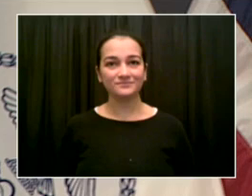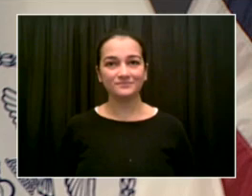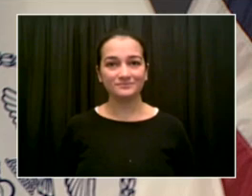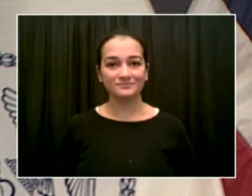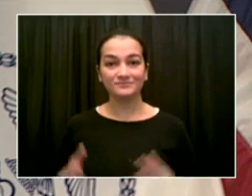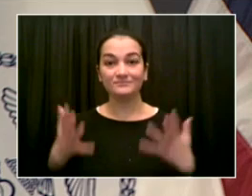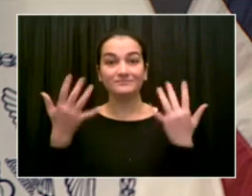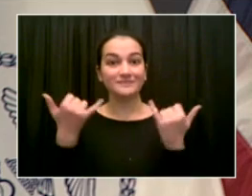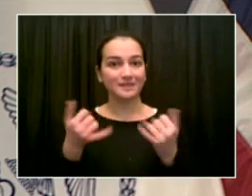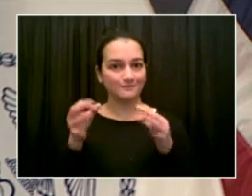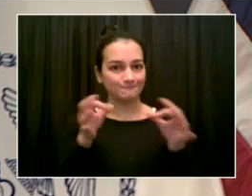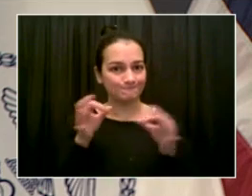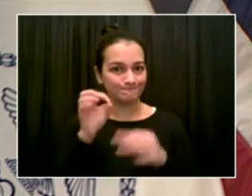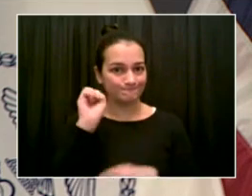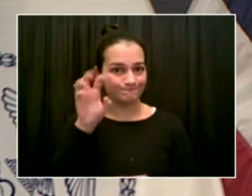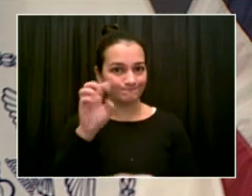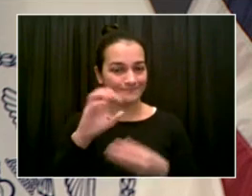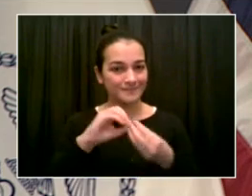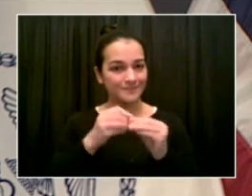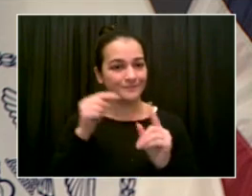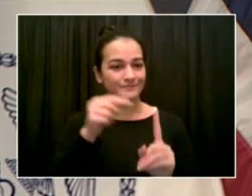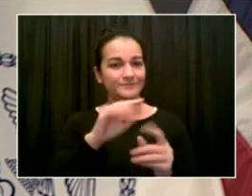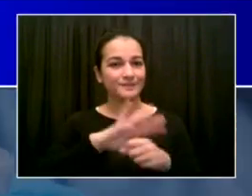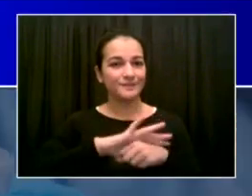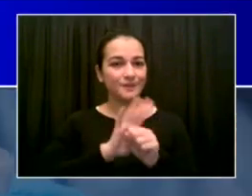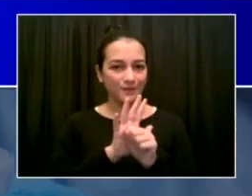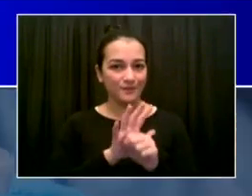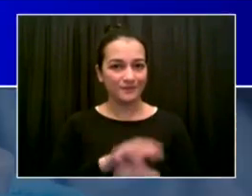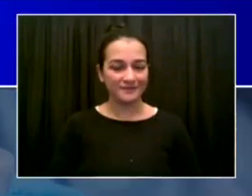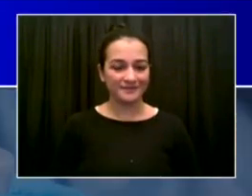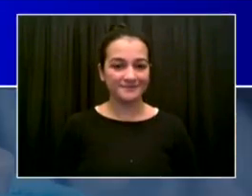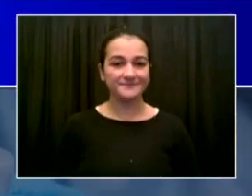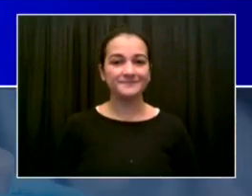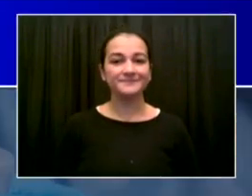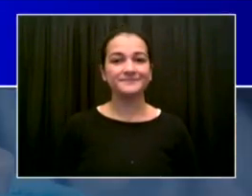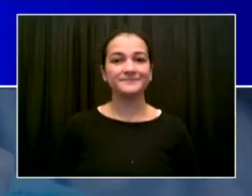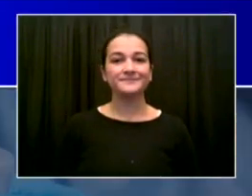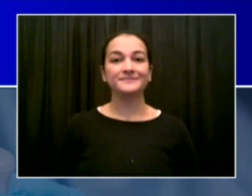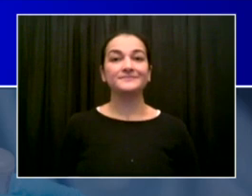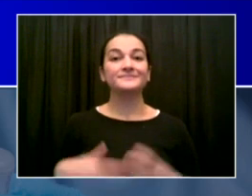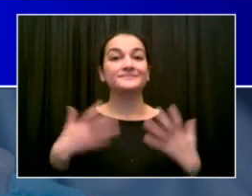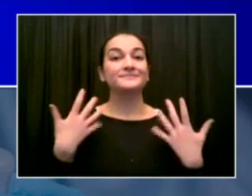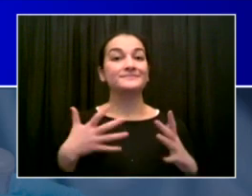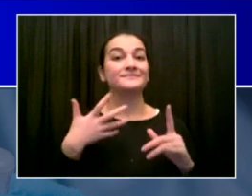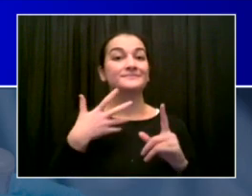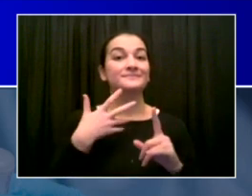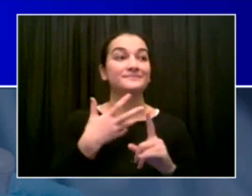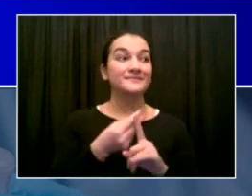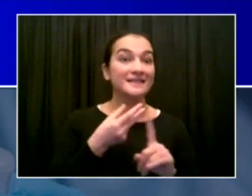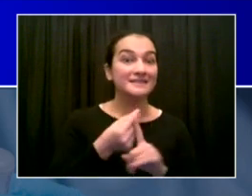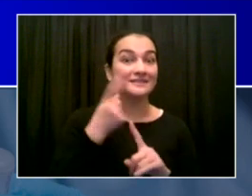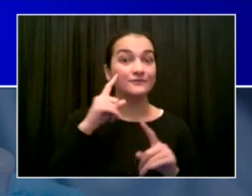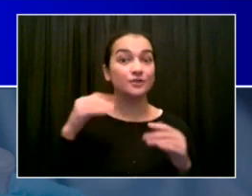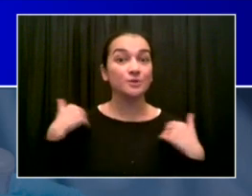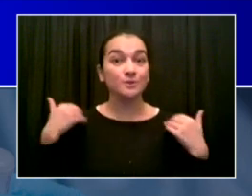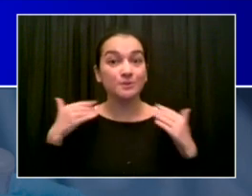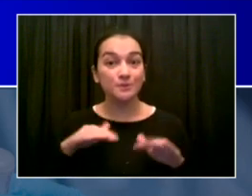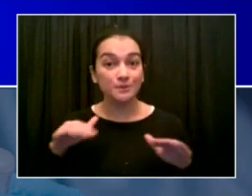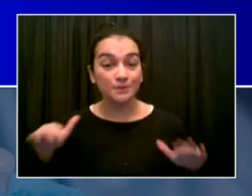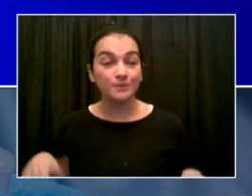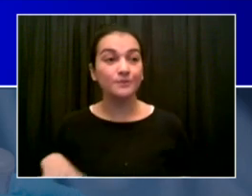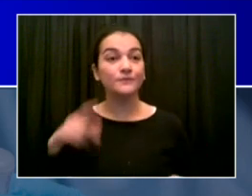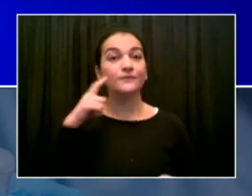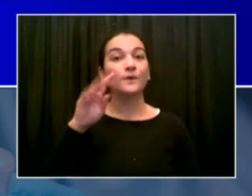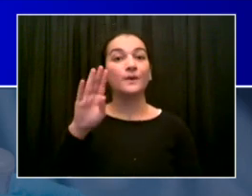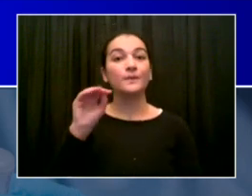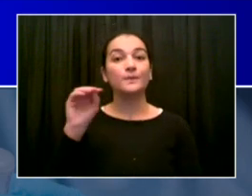coming up strong on the youth vaccinations, on the boosters. This number overall keeps growing very